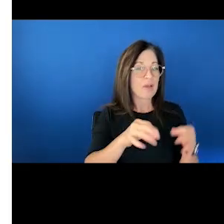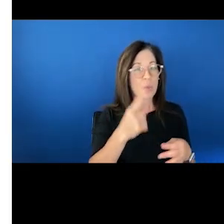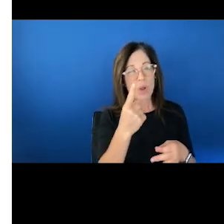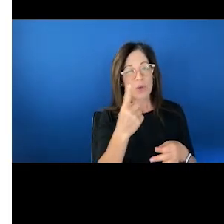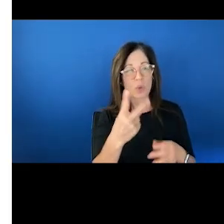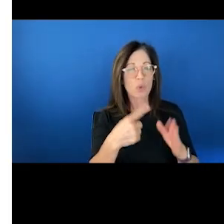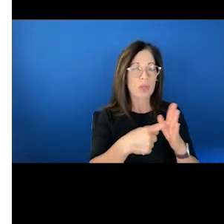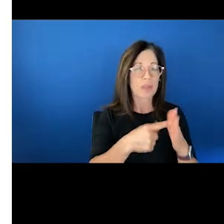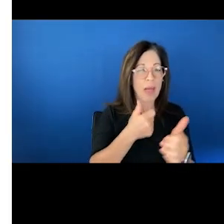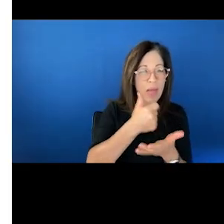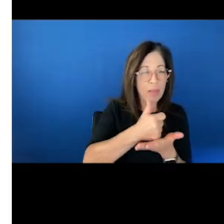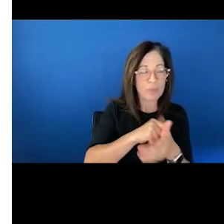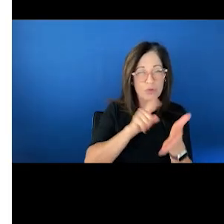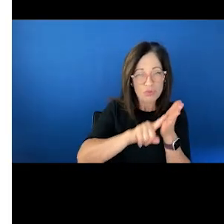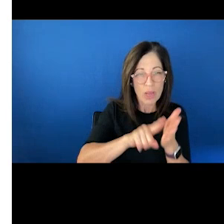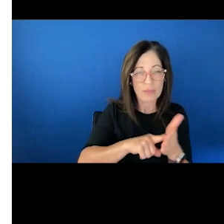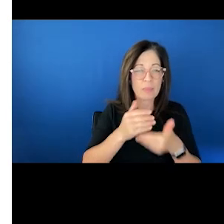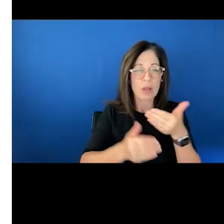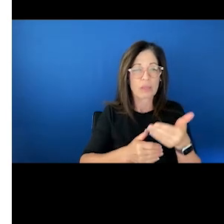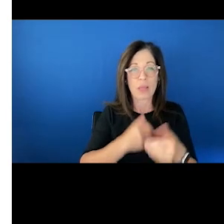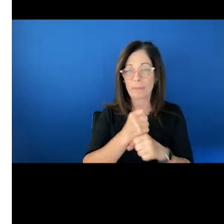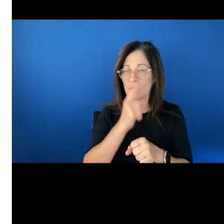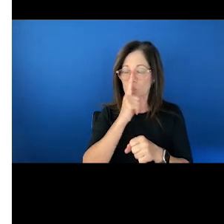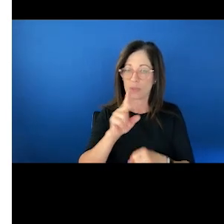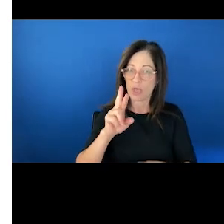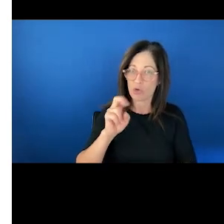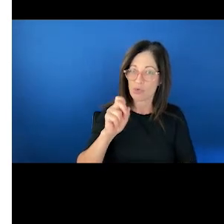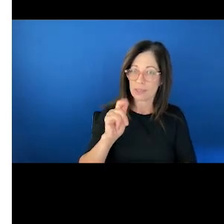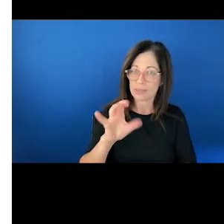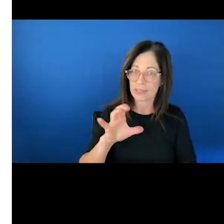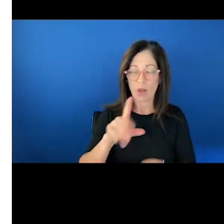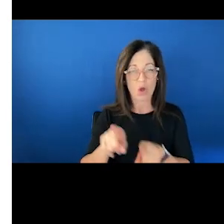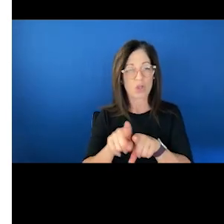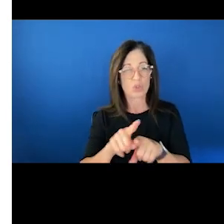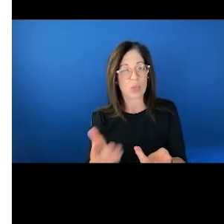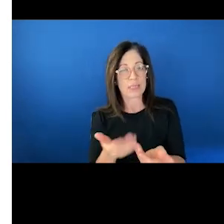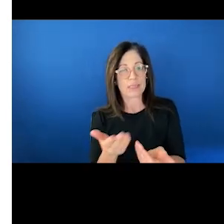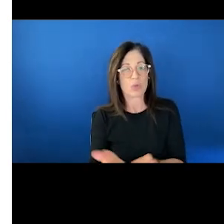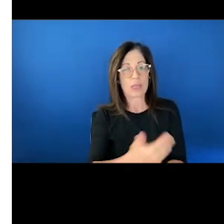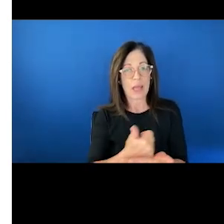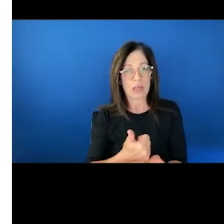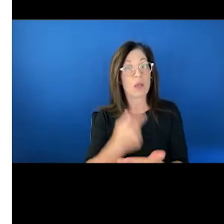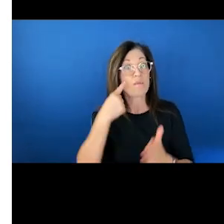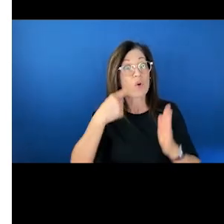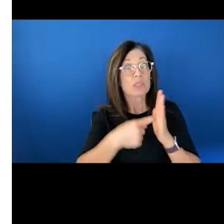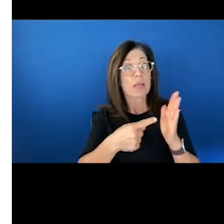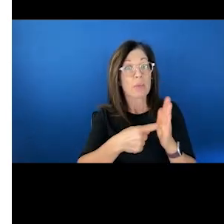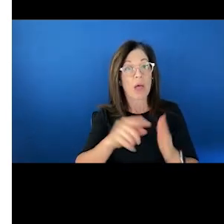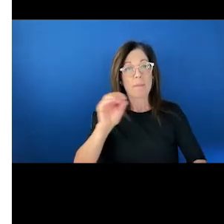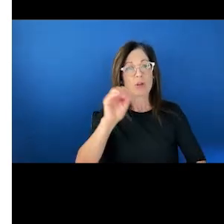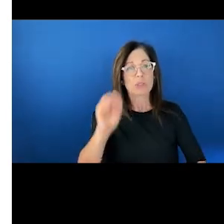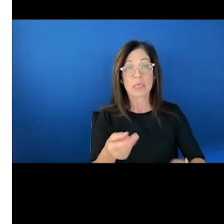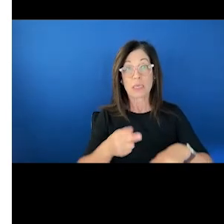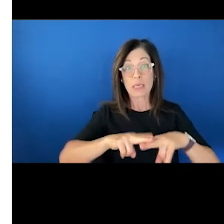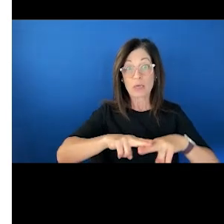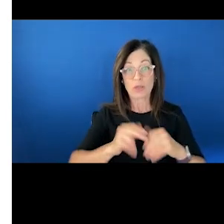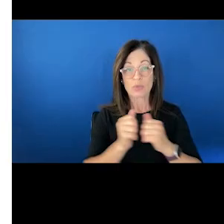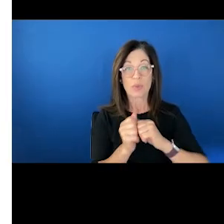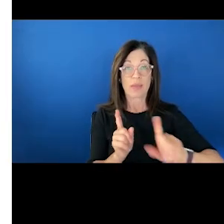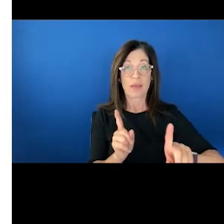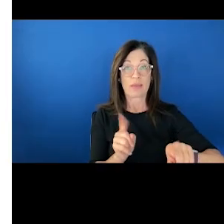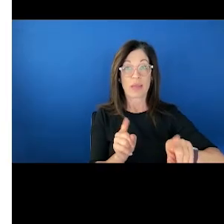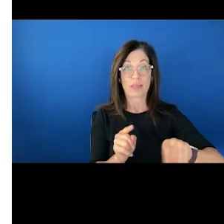you track progress. Make sure they're realistic and easy to collect. For example, percentage increase in